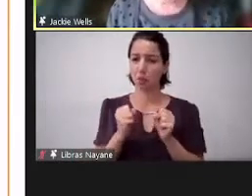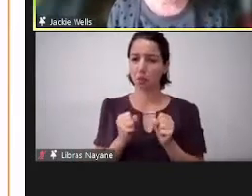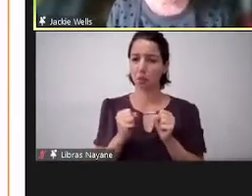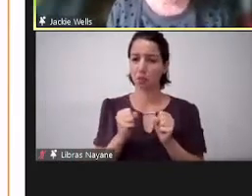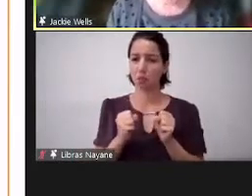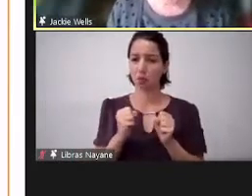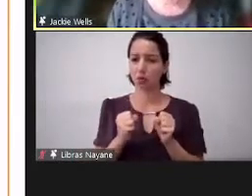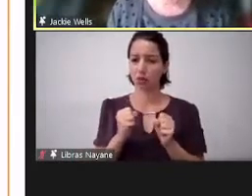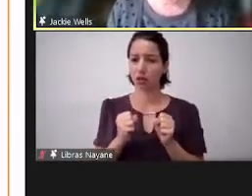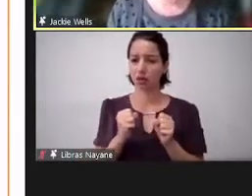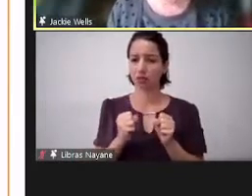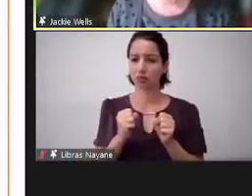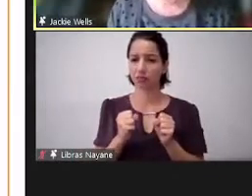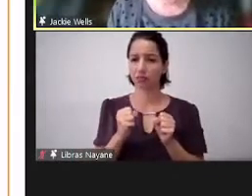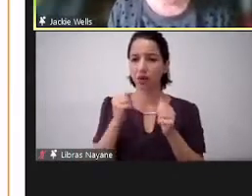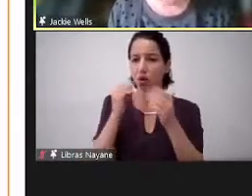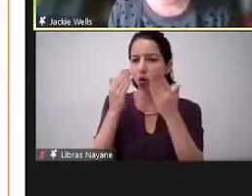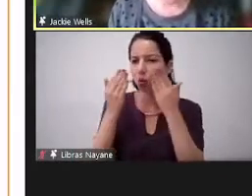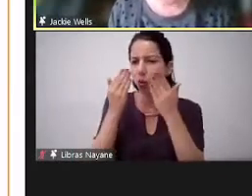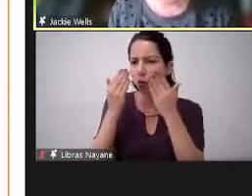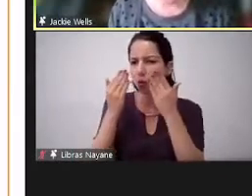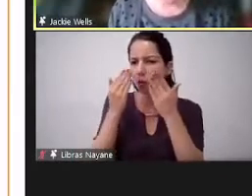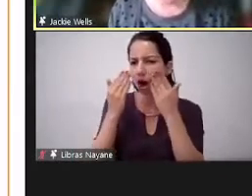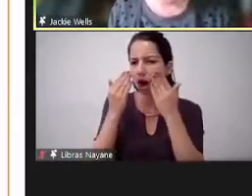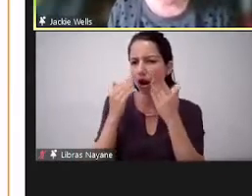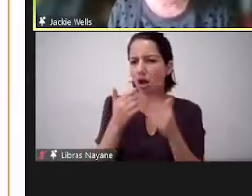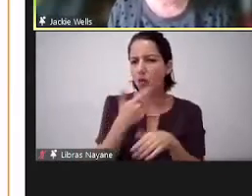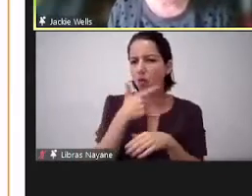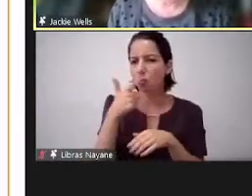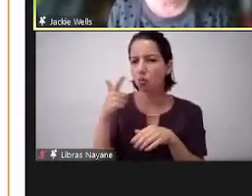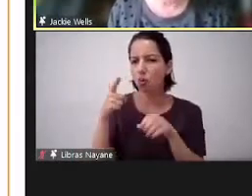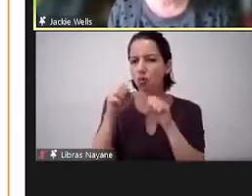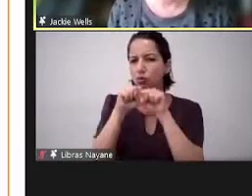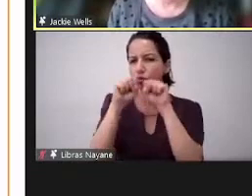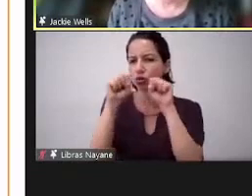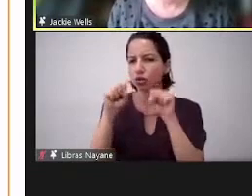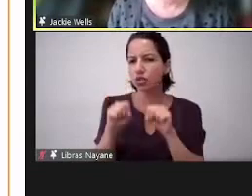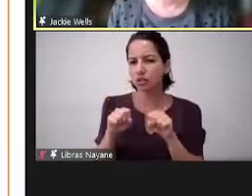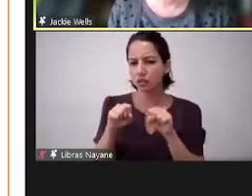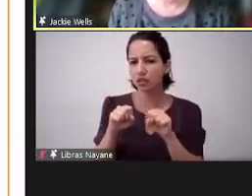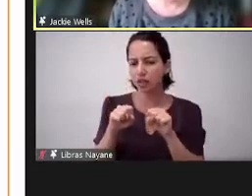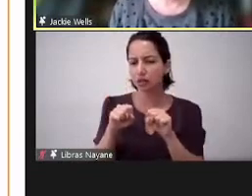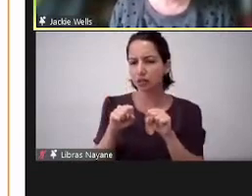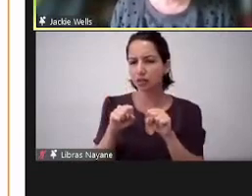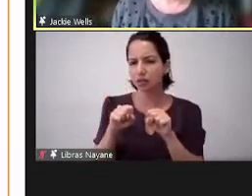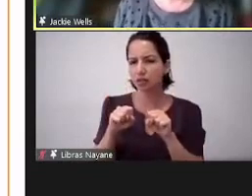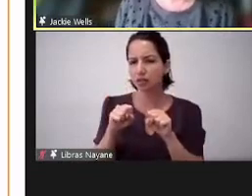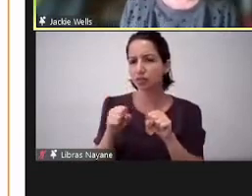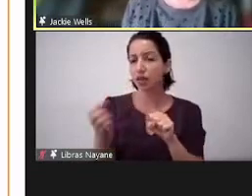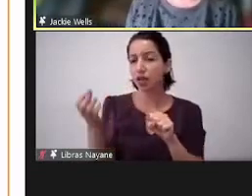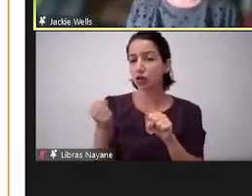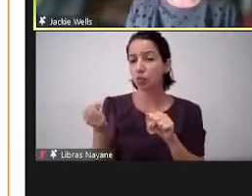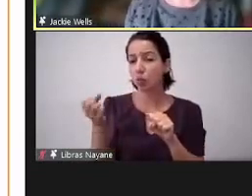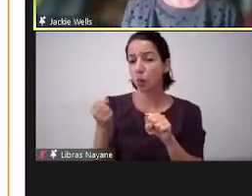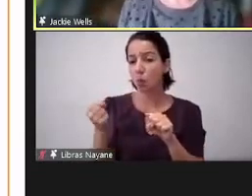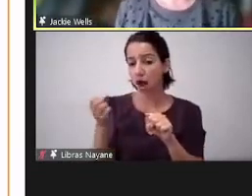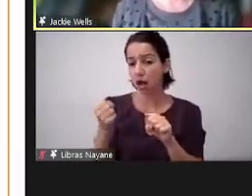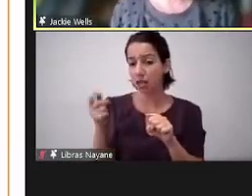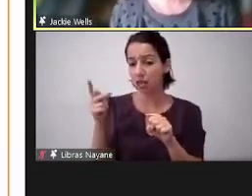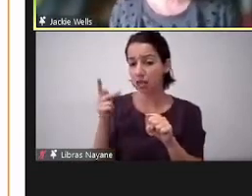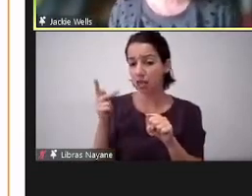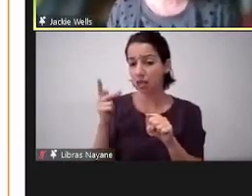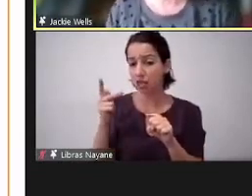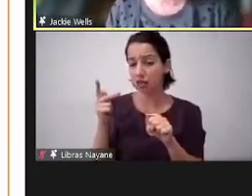is to think about the EET as a system of taxation in the context of